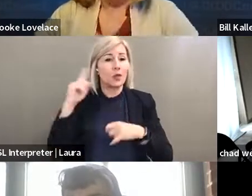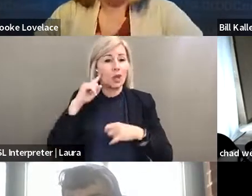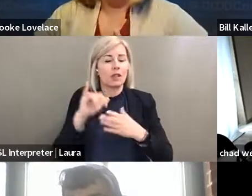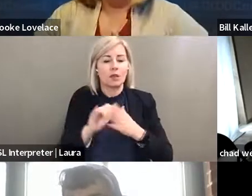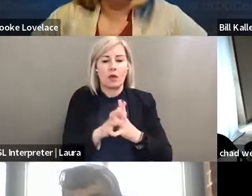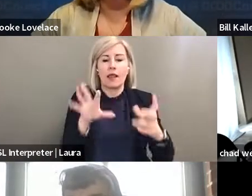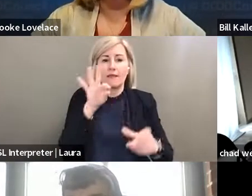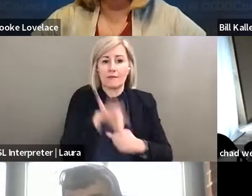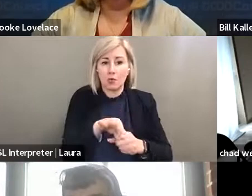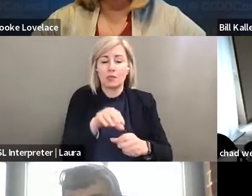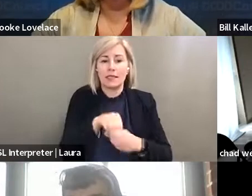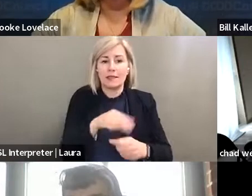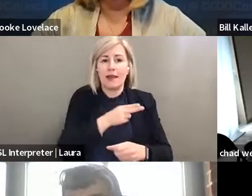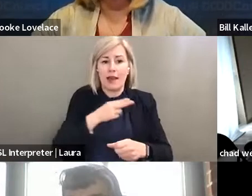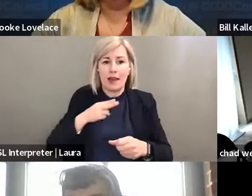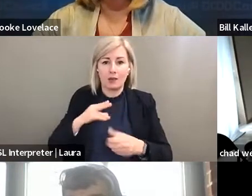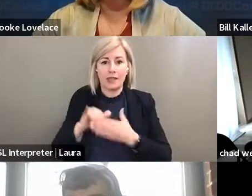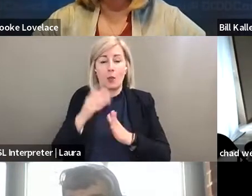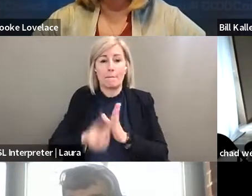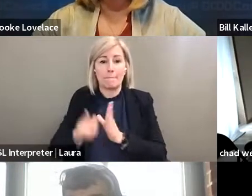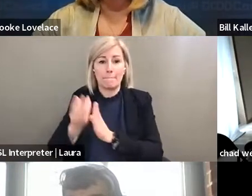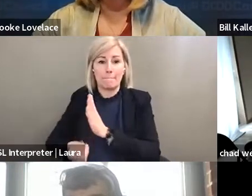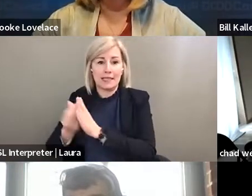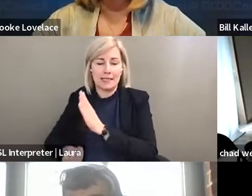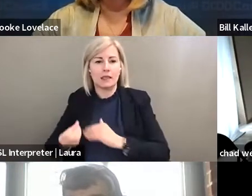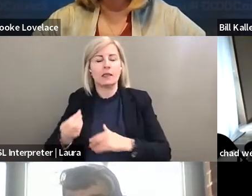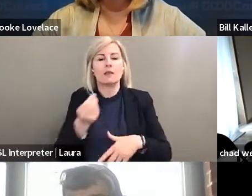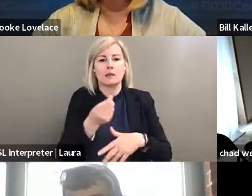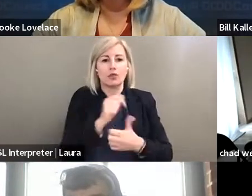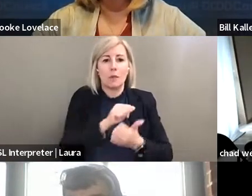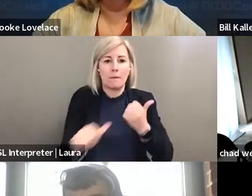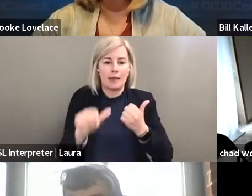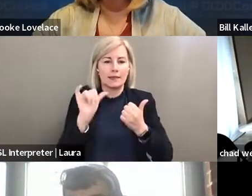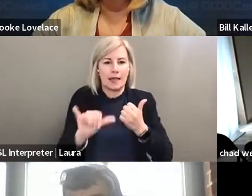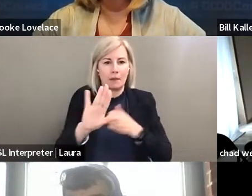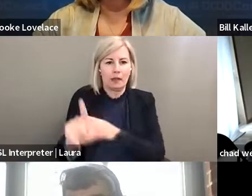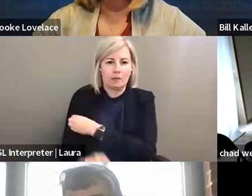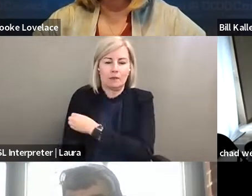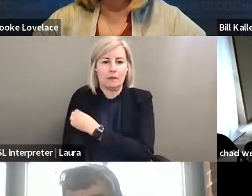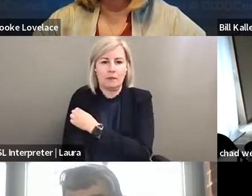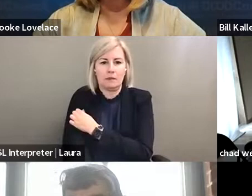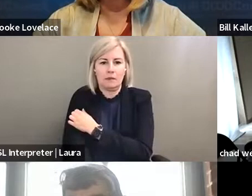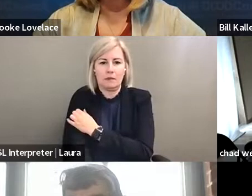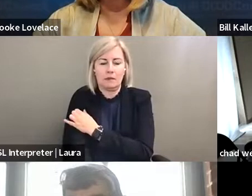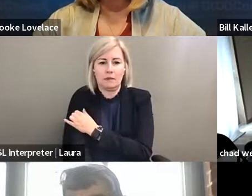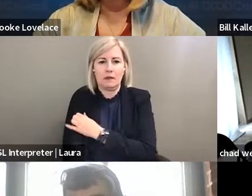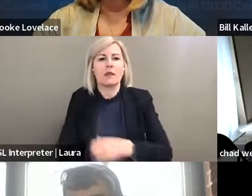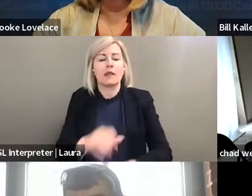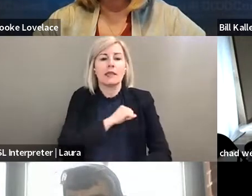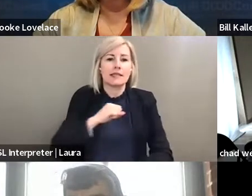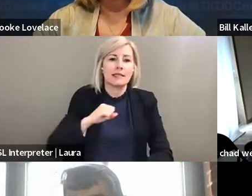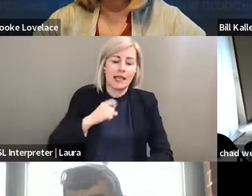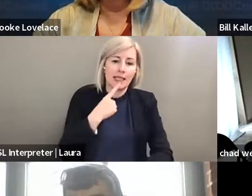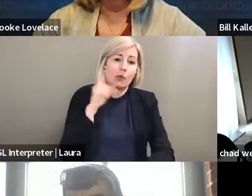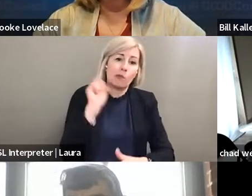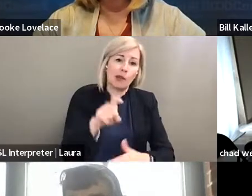the House that were missing to pass the school voucher bill. So the Senate's saying you have to pass